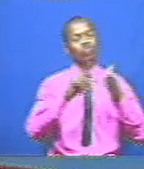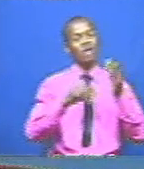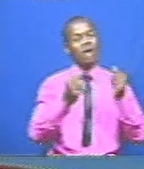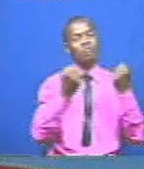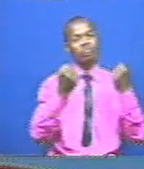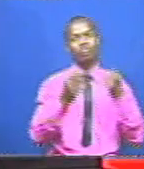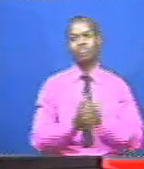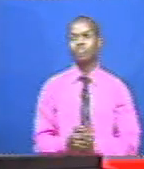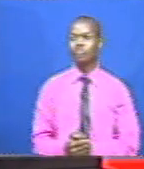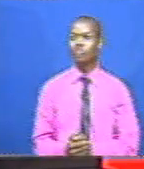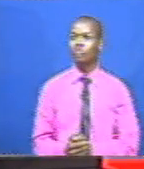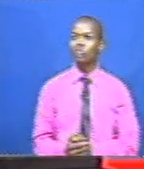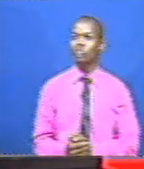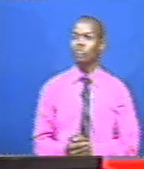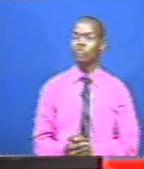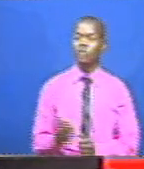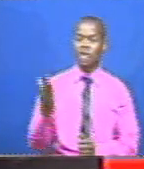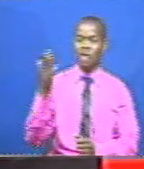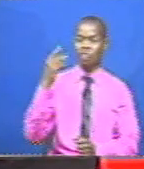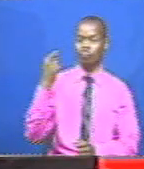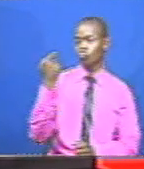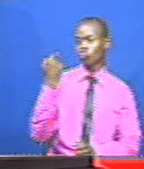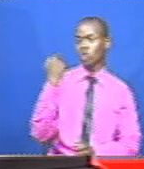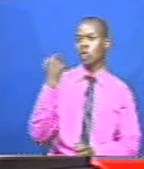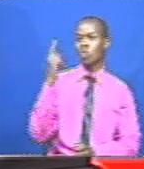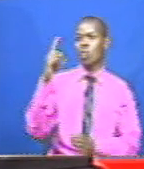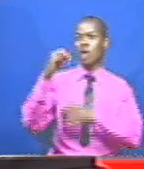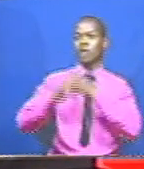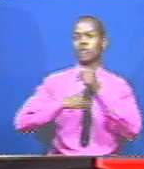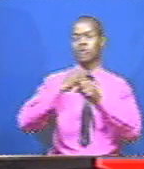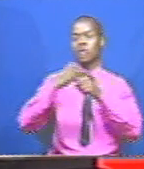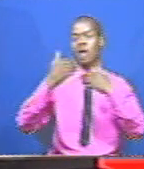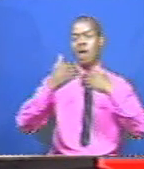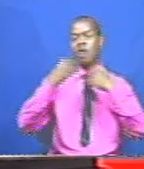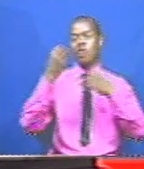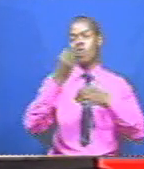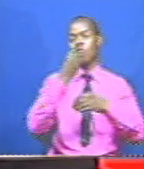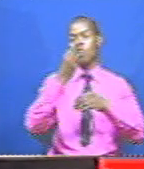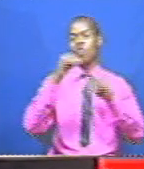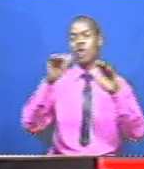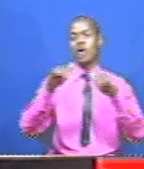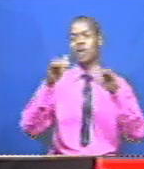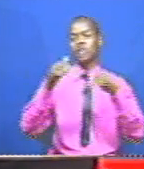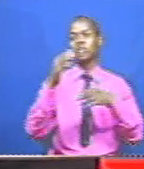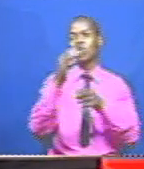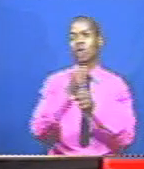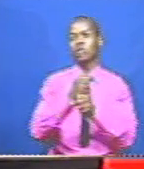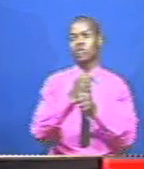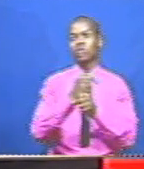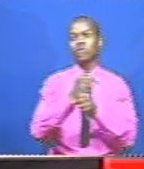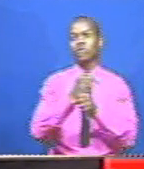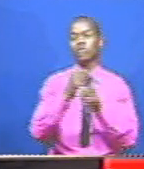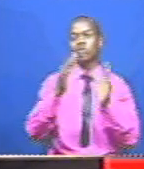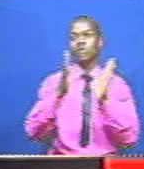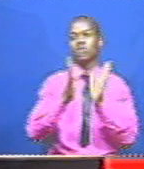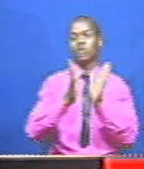very good question. In the last 1 year, we have partnered with the Food Agriculture Organization of the United Nations, FAO. And